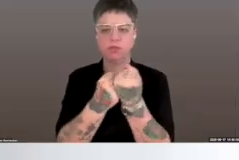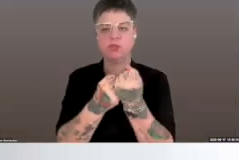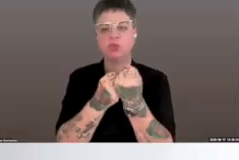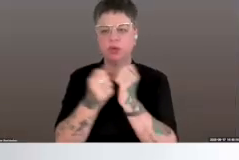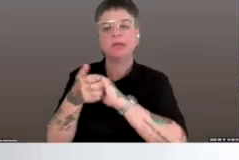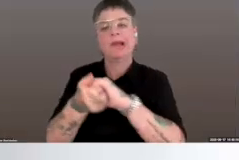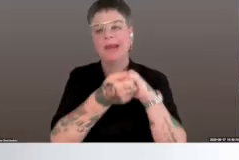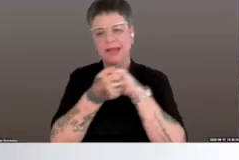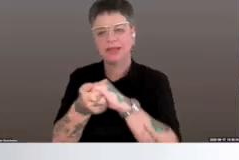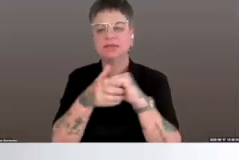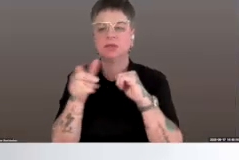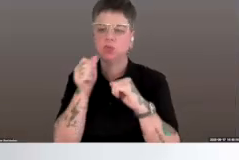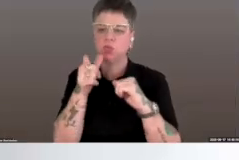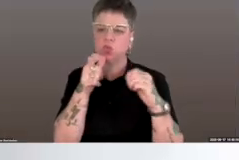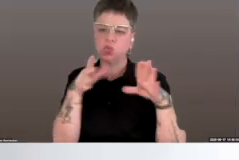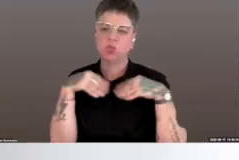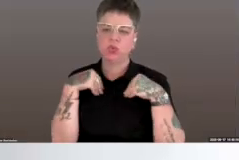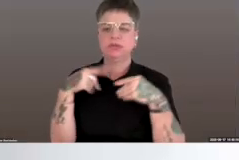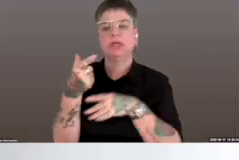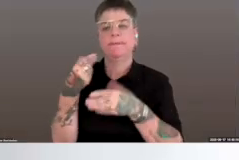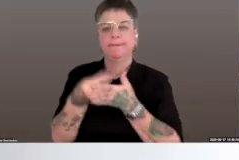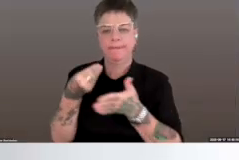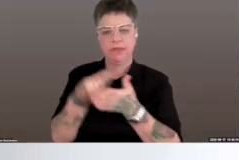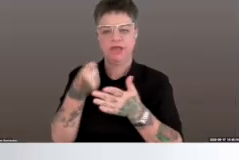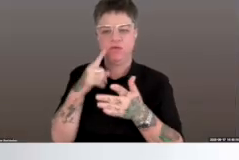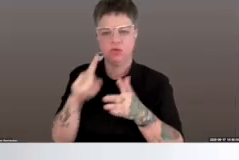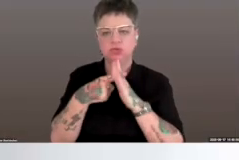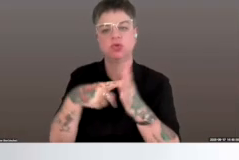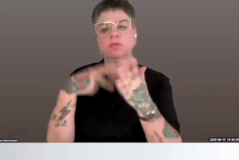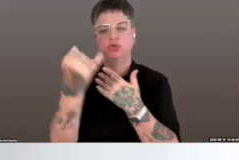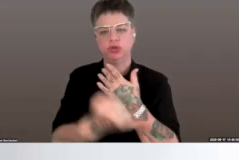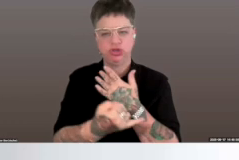grantees with implementation of these projects. Next slide.